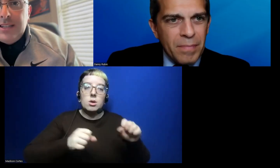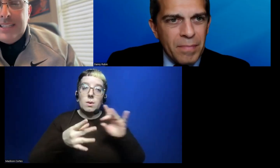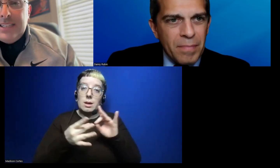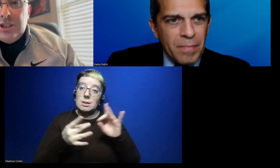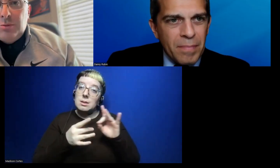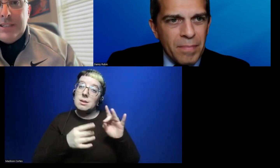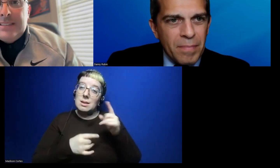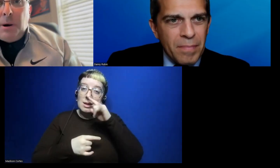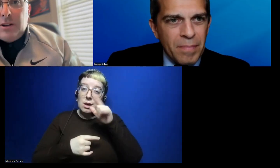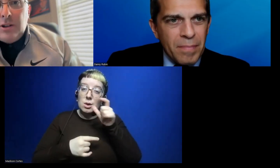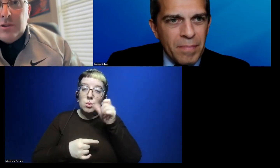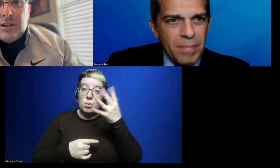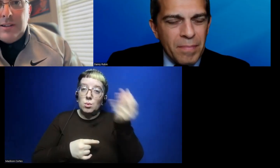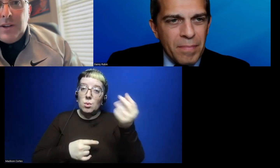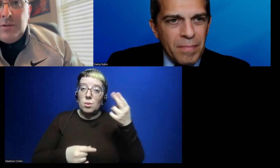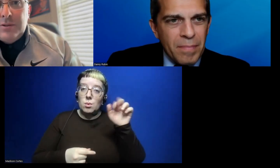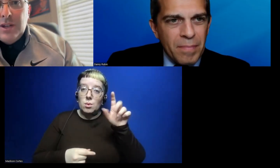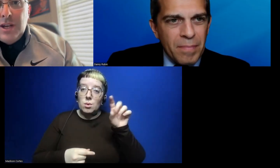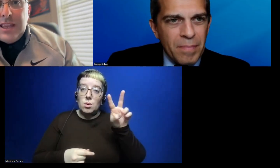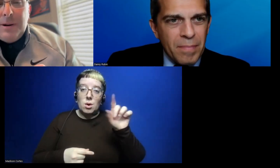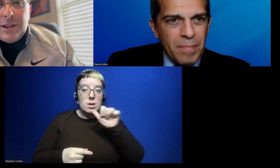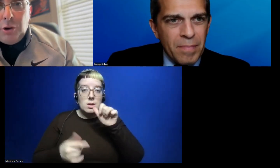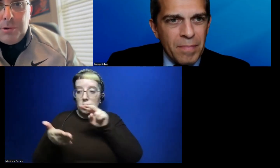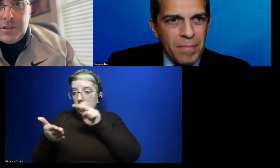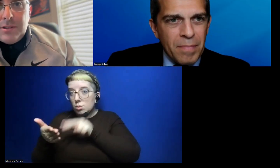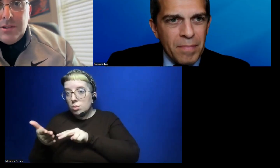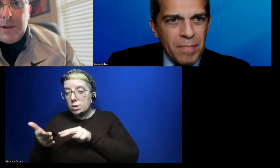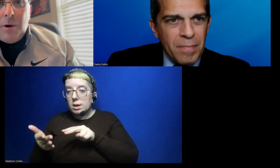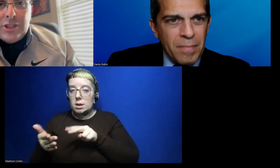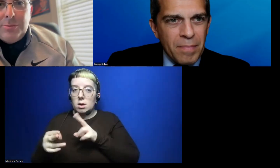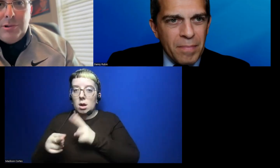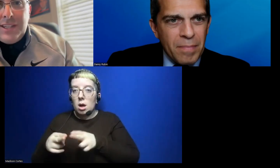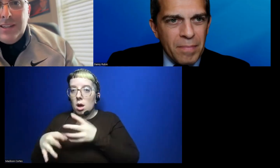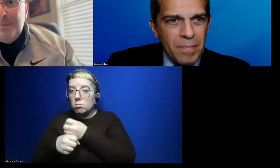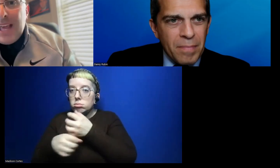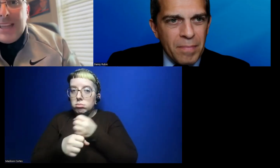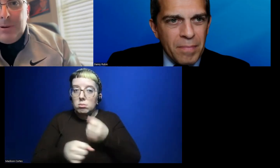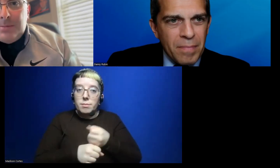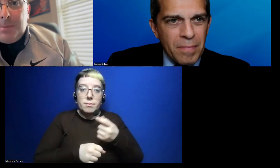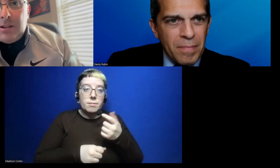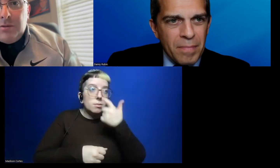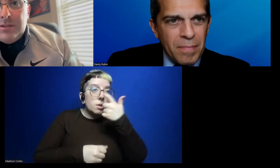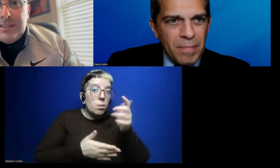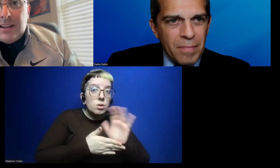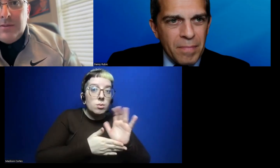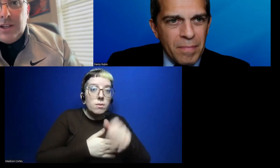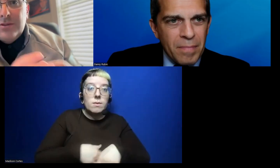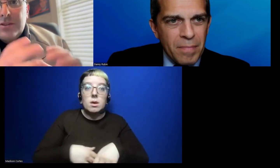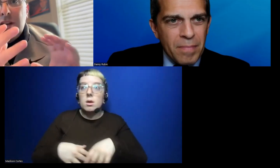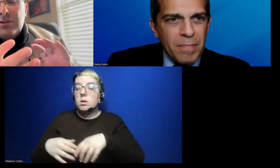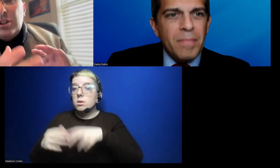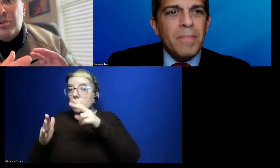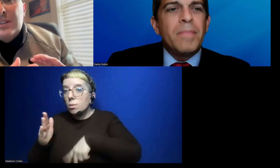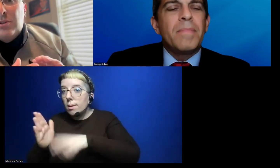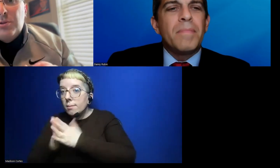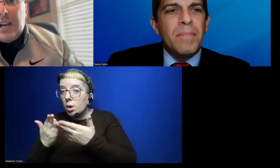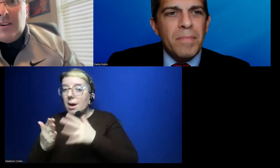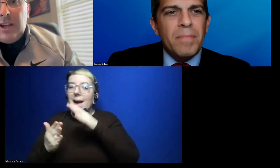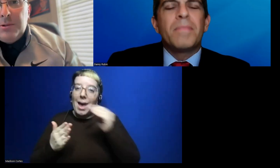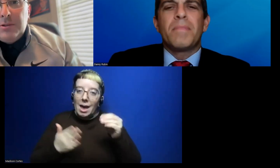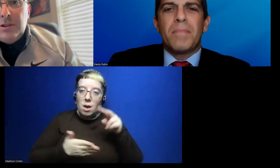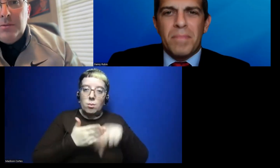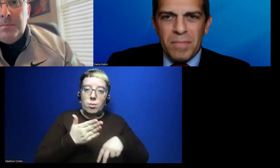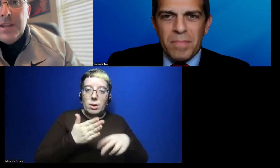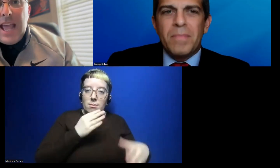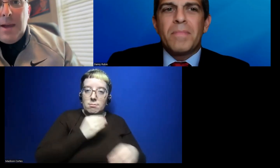Harvard didn't just read Spark Notes or Cliff Notes. They read the whole book, they watched the movie, and they read Spark Notes and Cliff Notes. So use the tools that